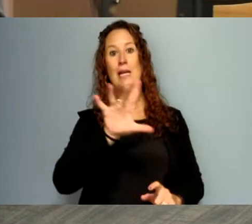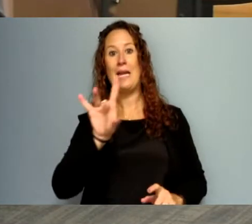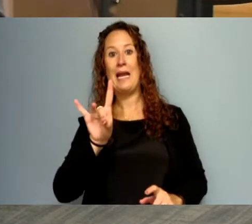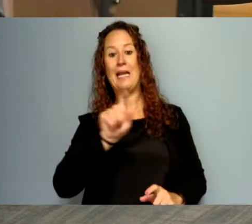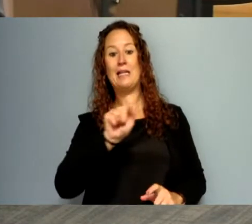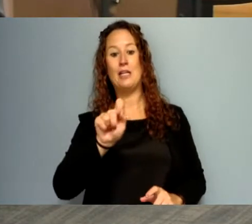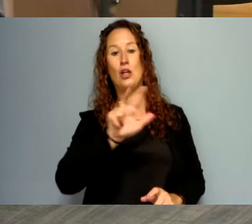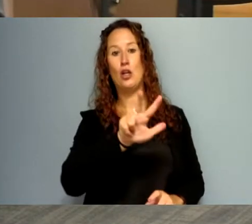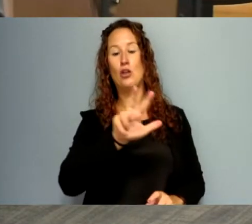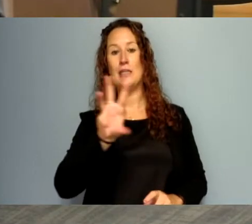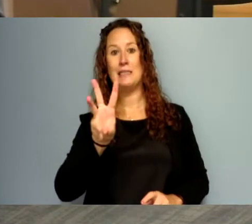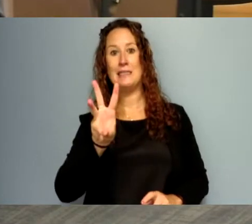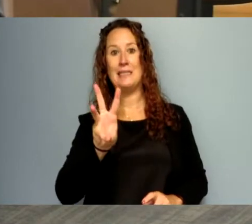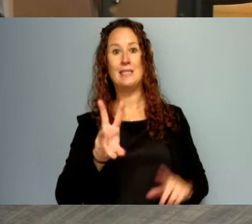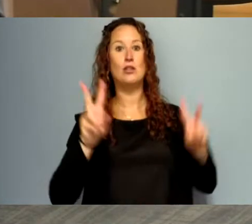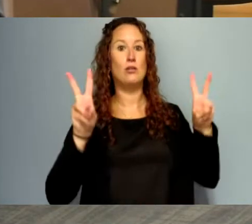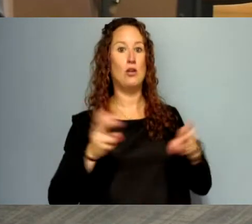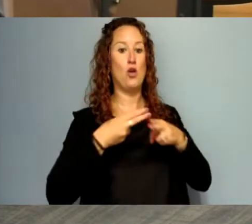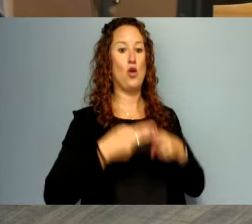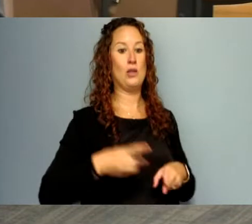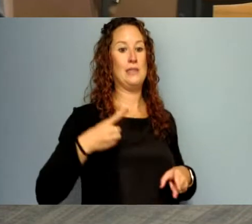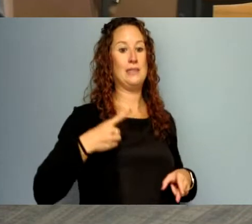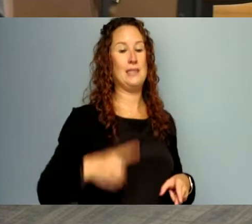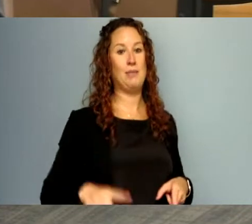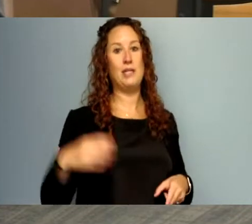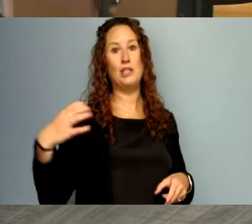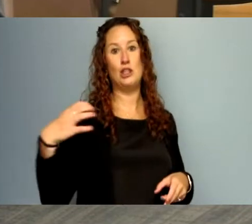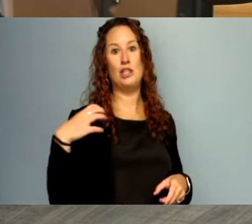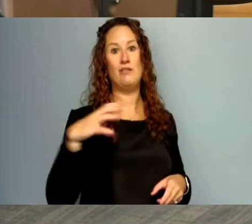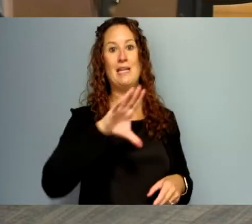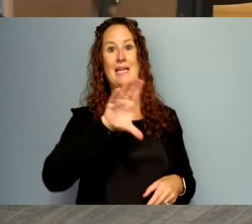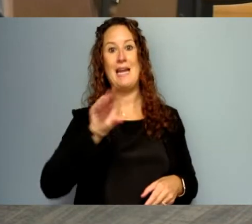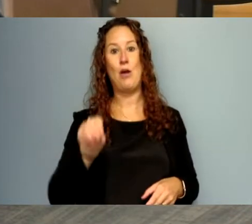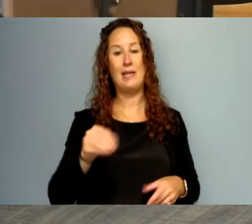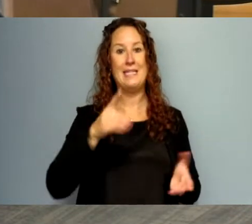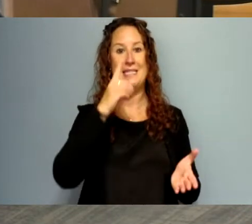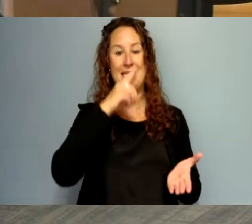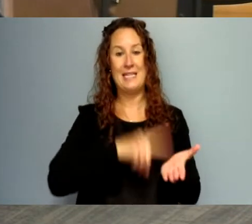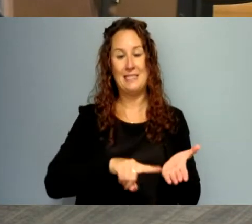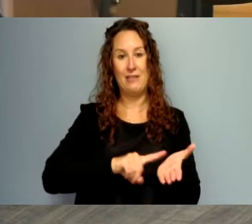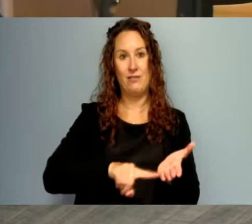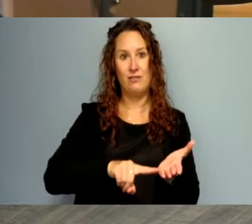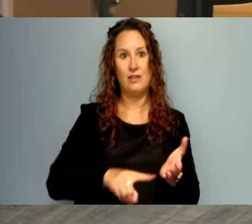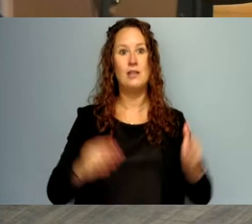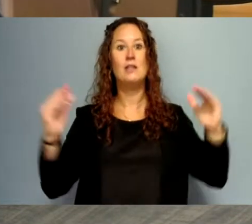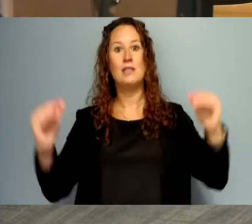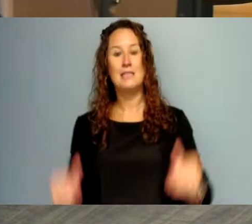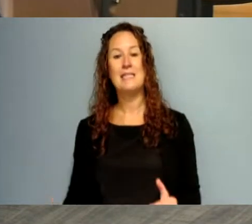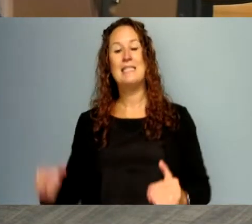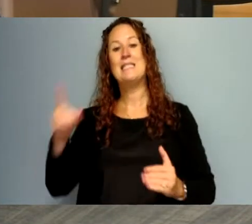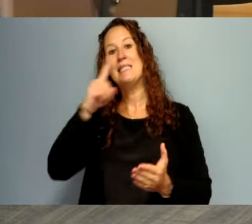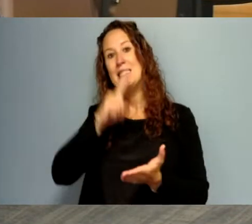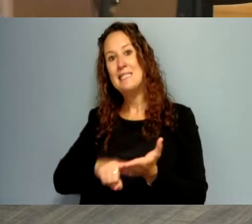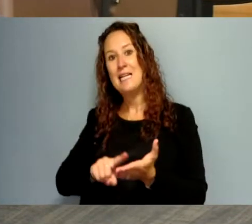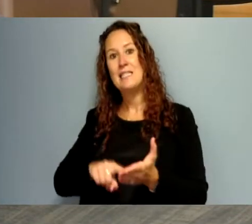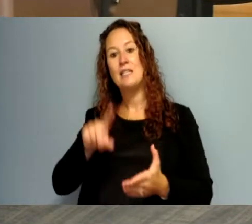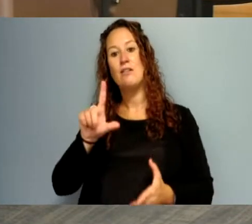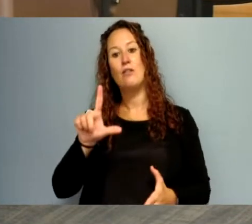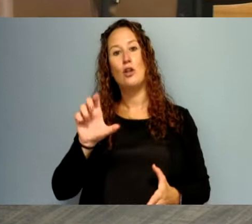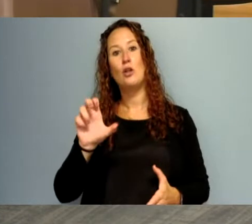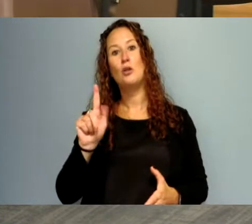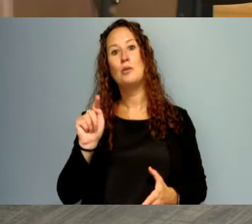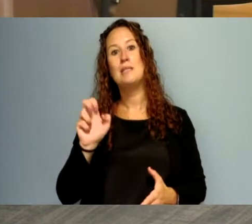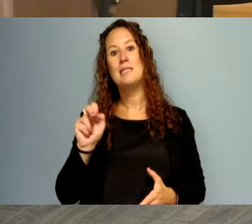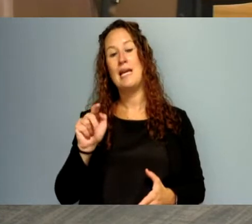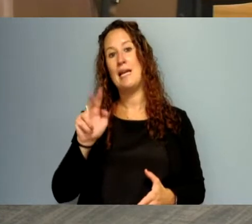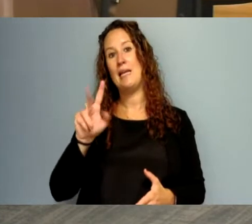3836 from a deputy chief county detective down to a detective lieutenant. You'll notice that there is a decrease